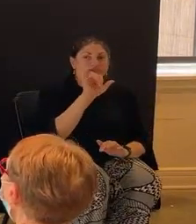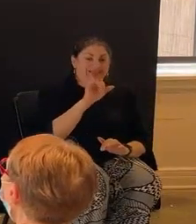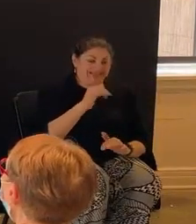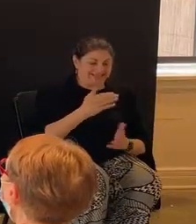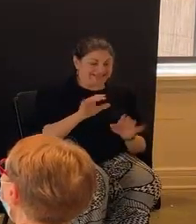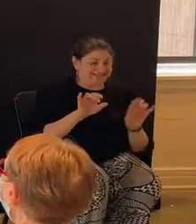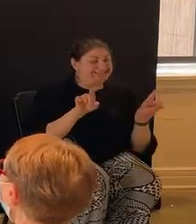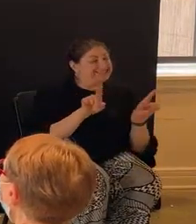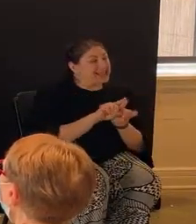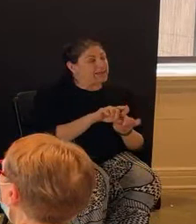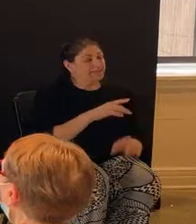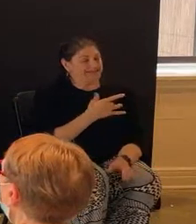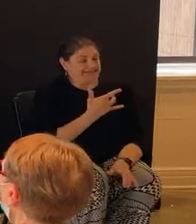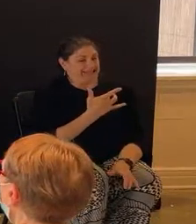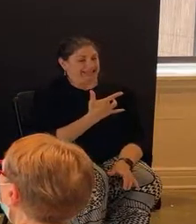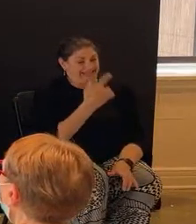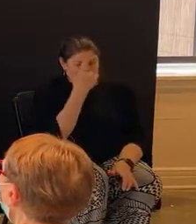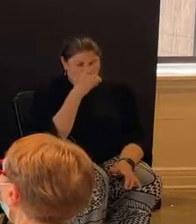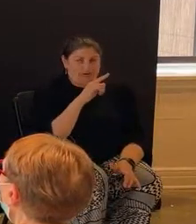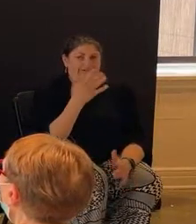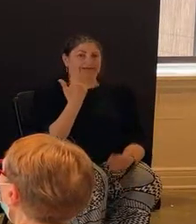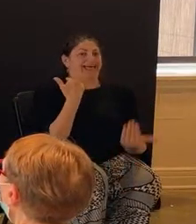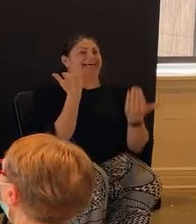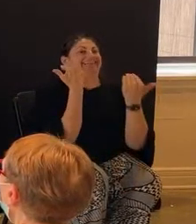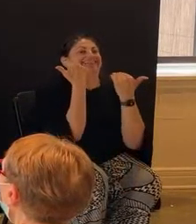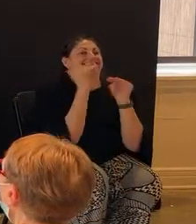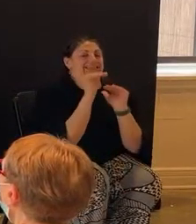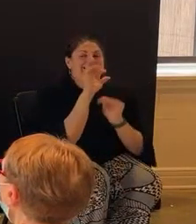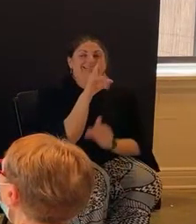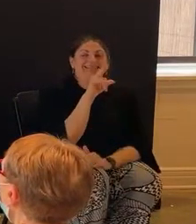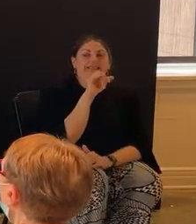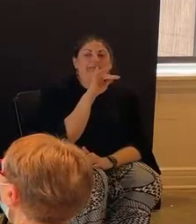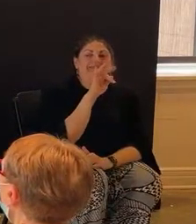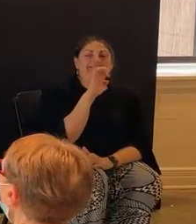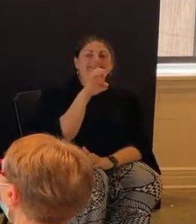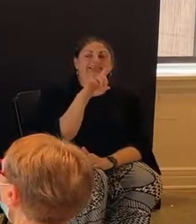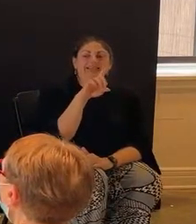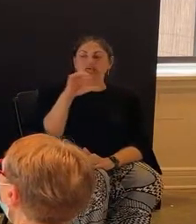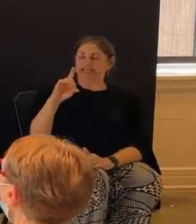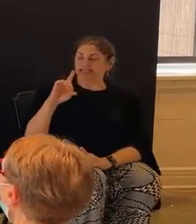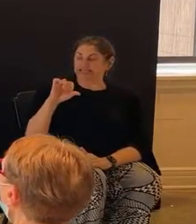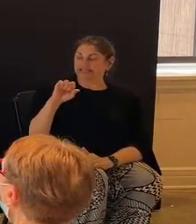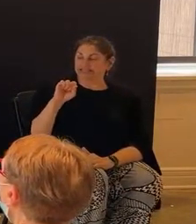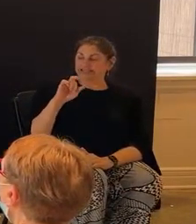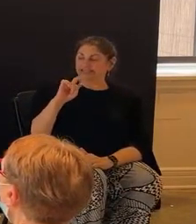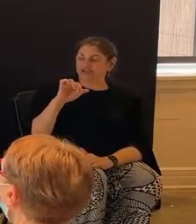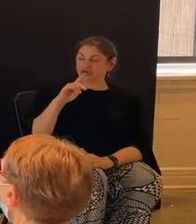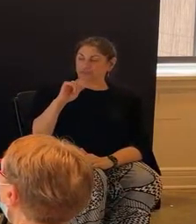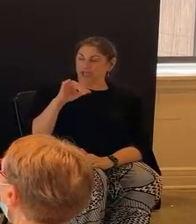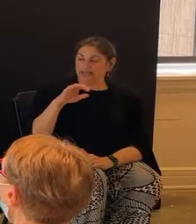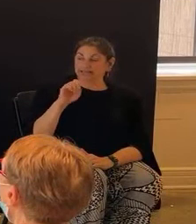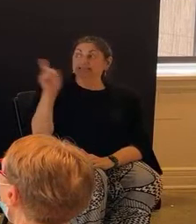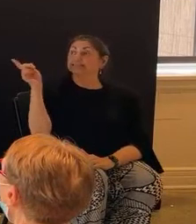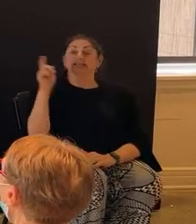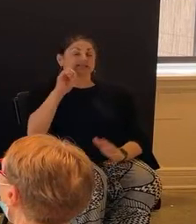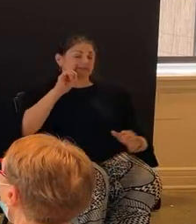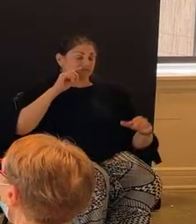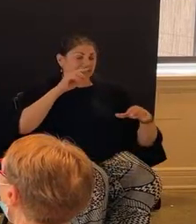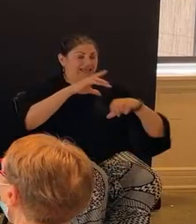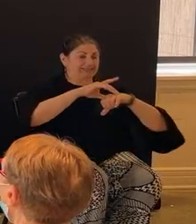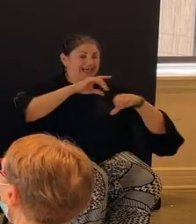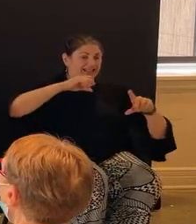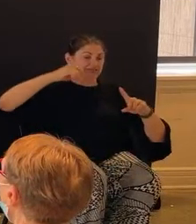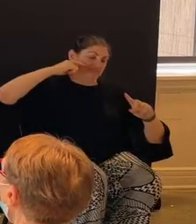of a sort of limited disturbance, this is a composite image from a satellite showing the land that was affected by the